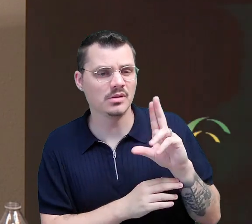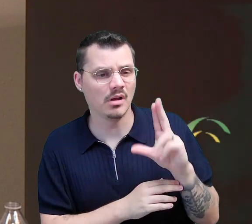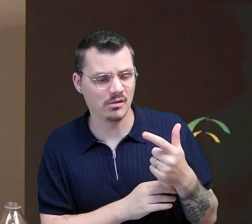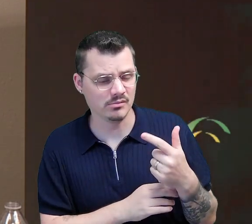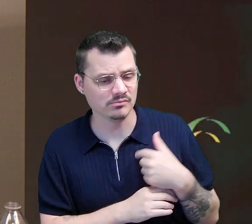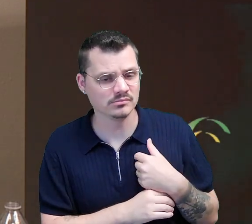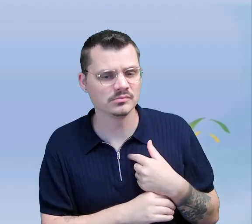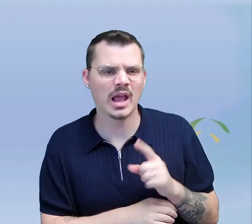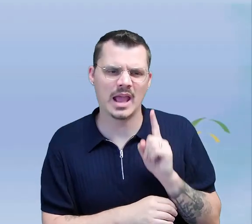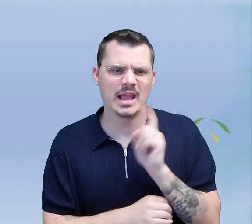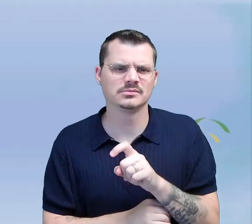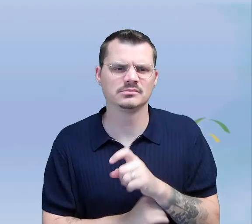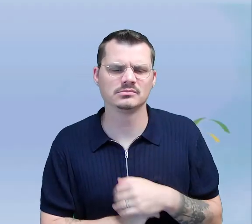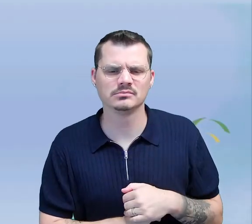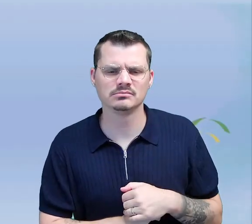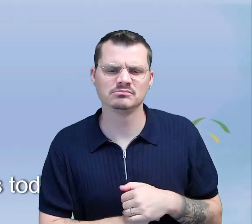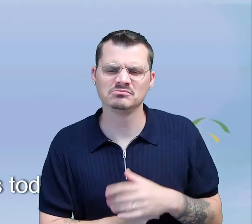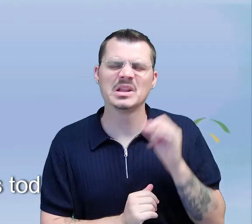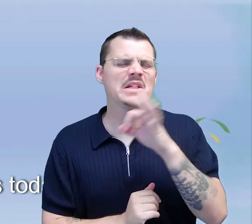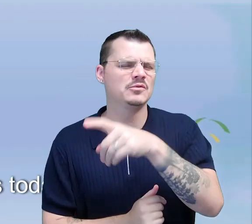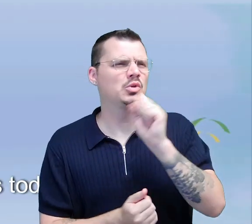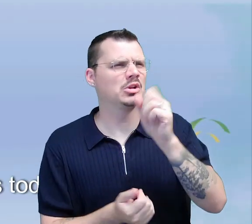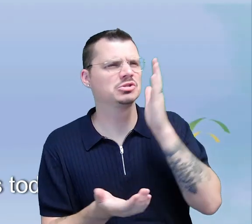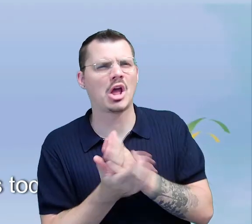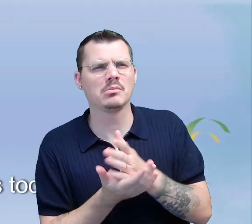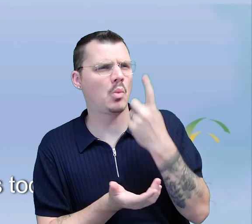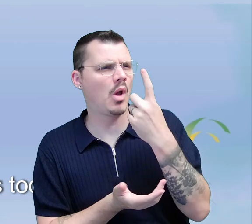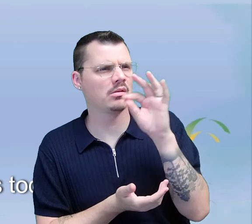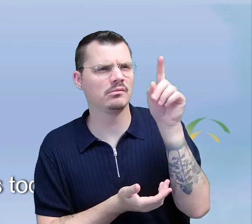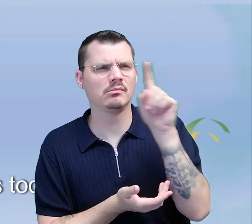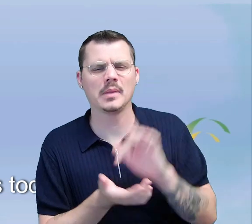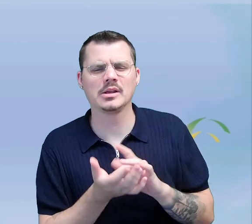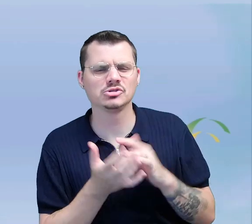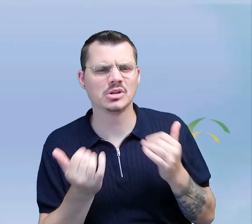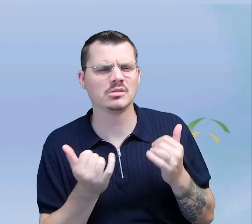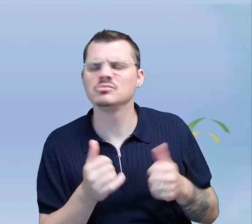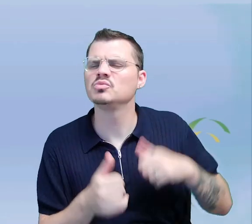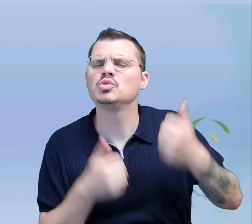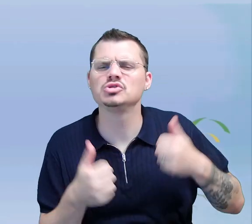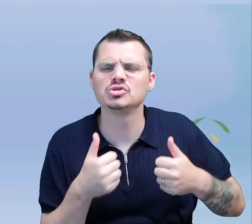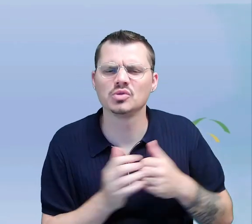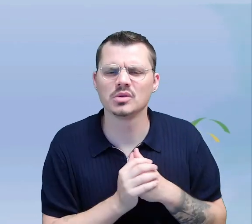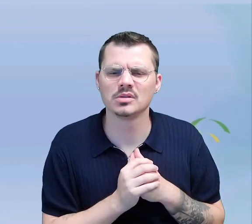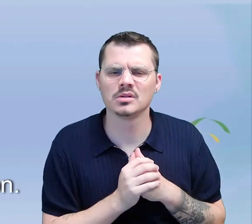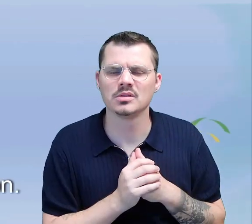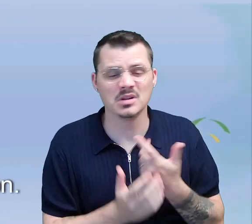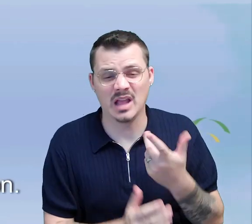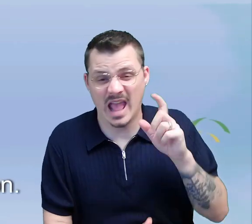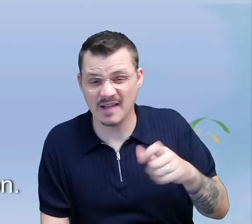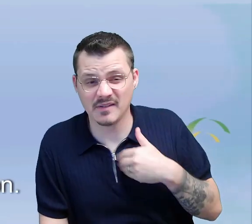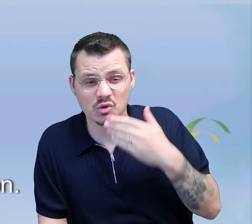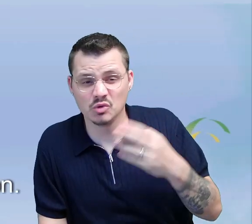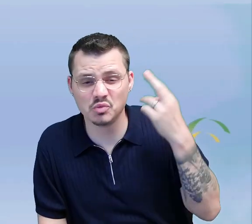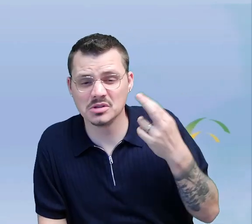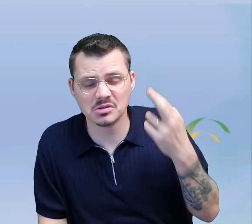with Doug. Ask him, if you could stop one of these medicines today, which one would it be? Doesn't have to have a